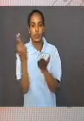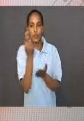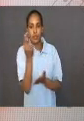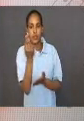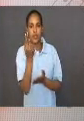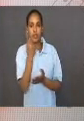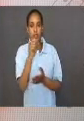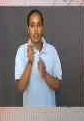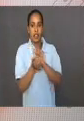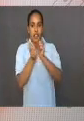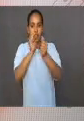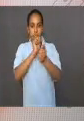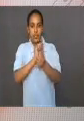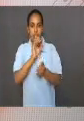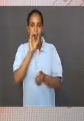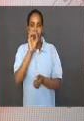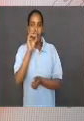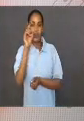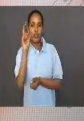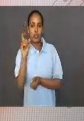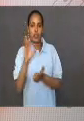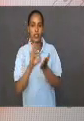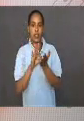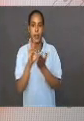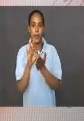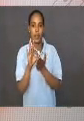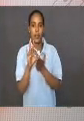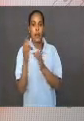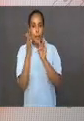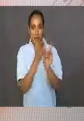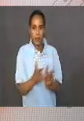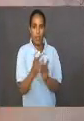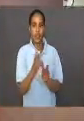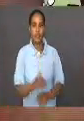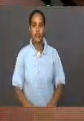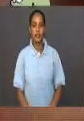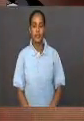using the change in oxidation number method.